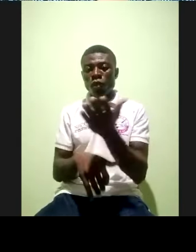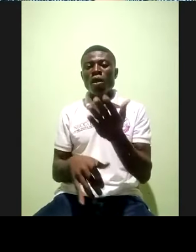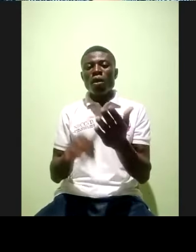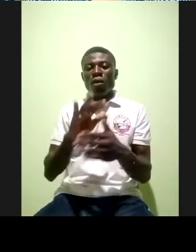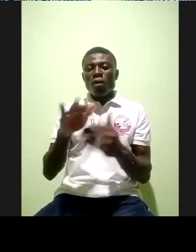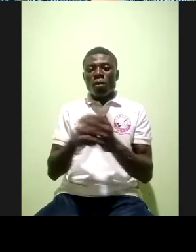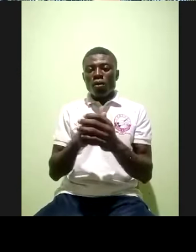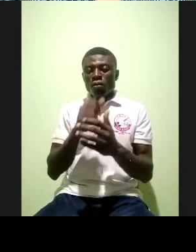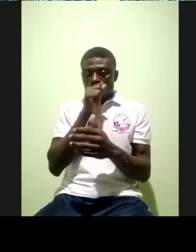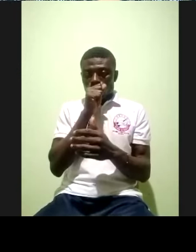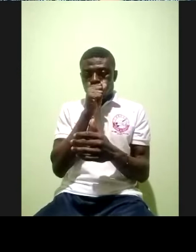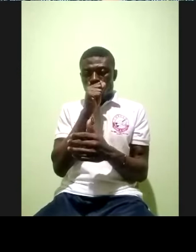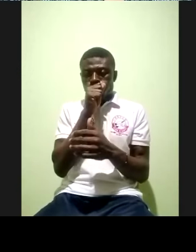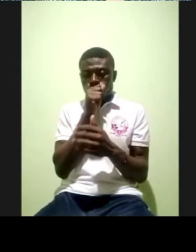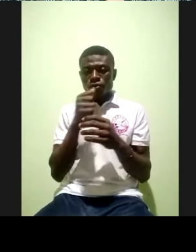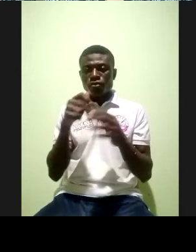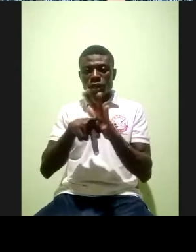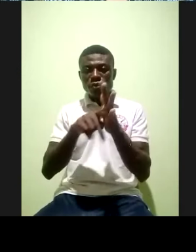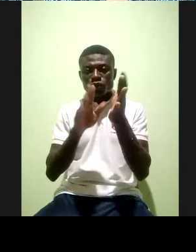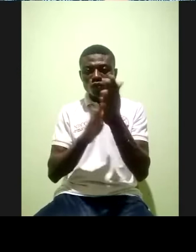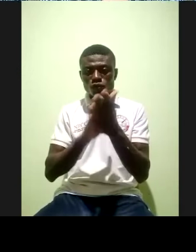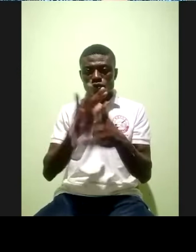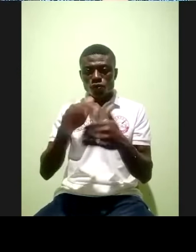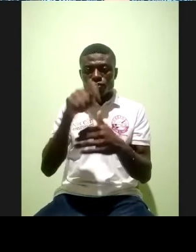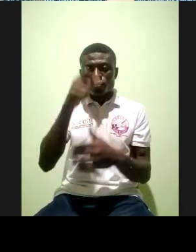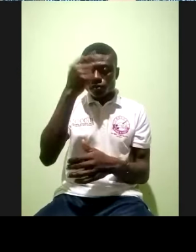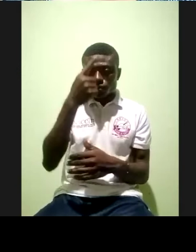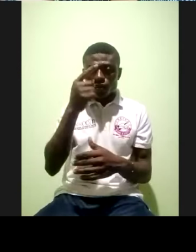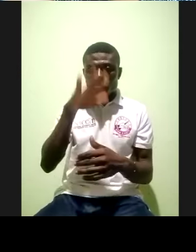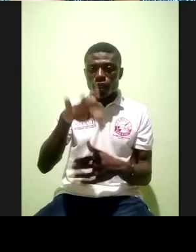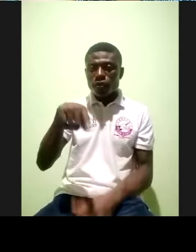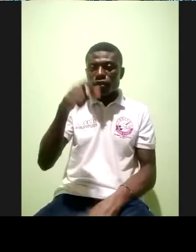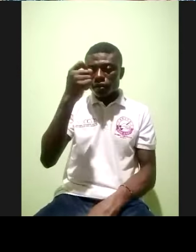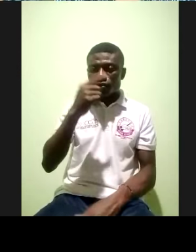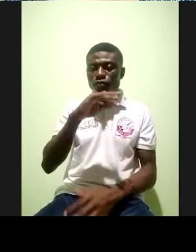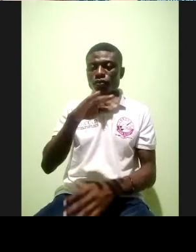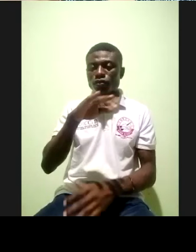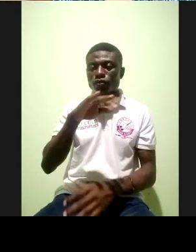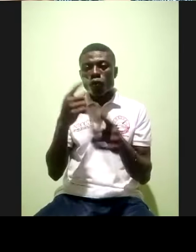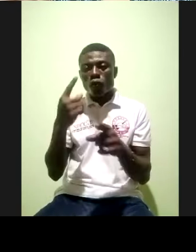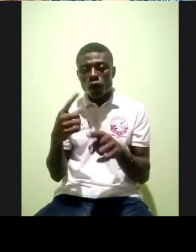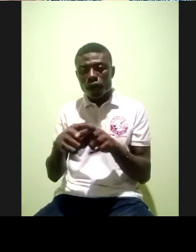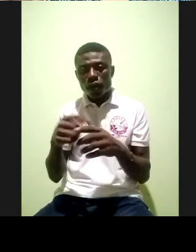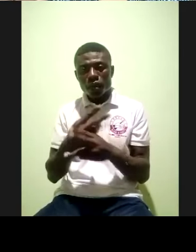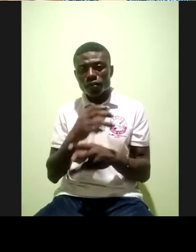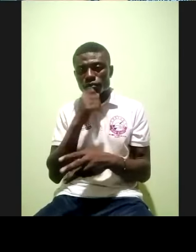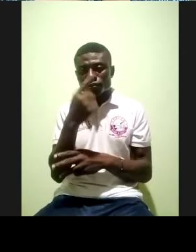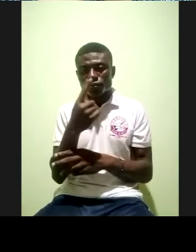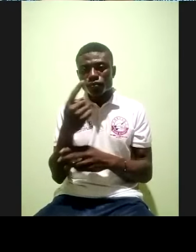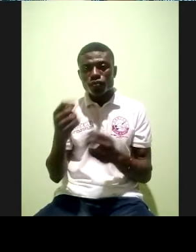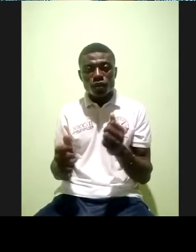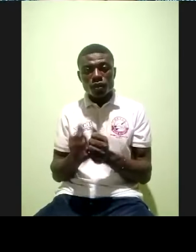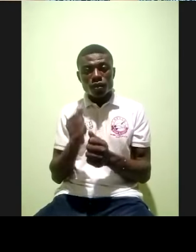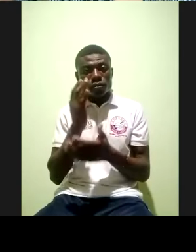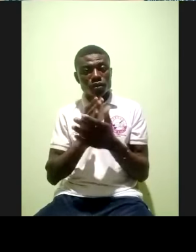elementary to middle school. Doesn't understand, the child may not understand the vocabulary of math, often can't make sense of the